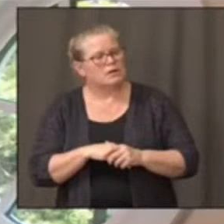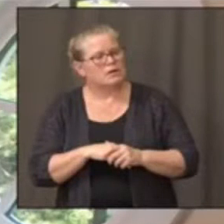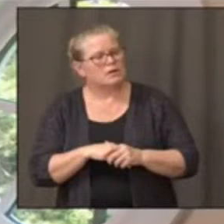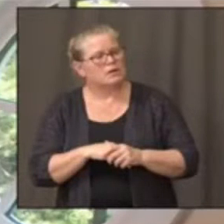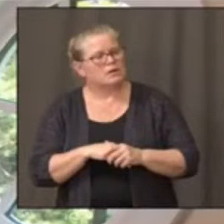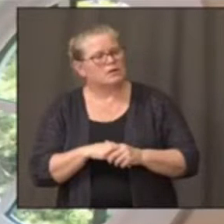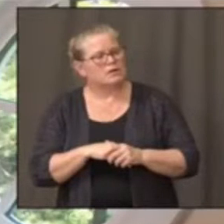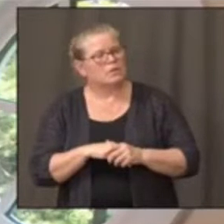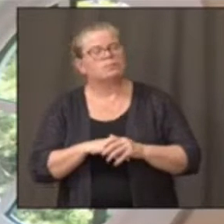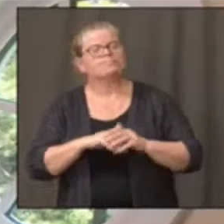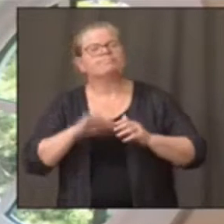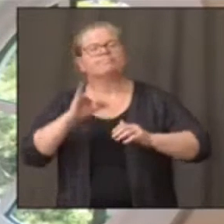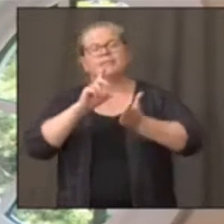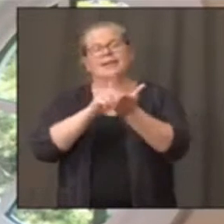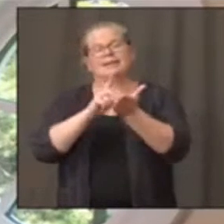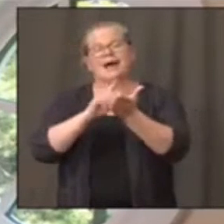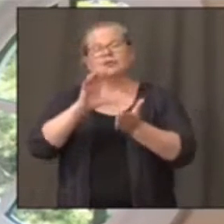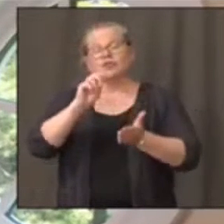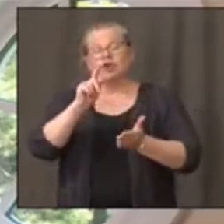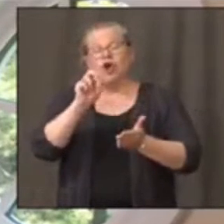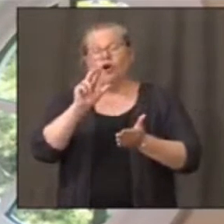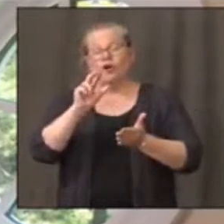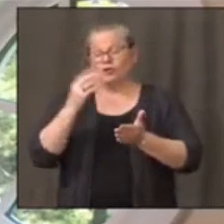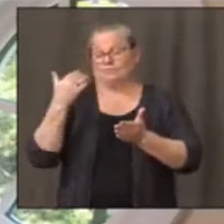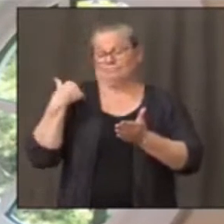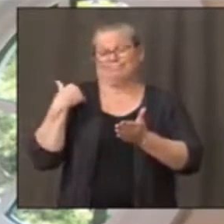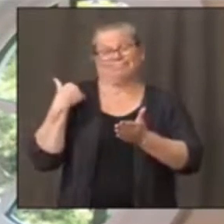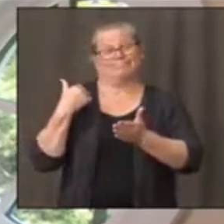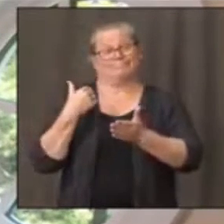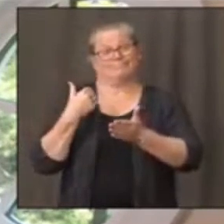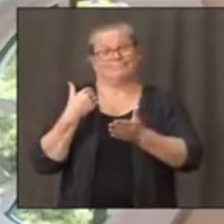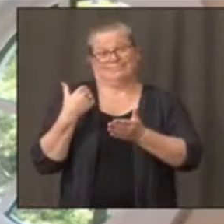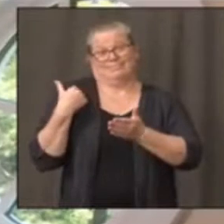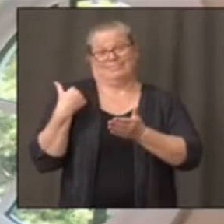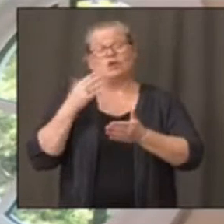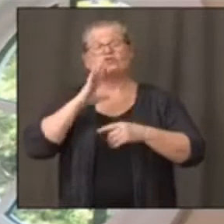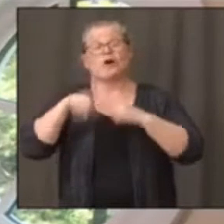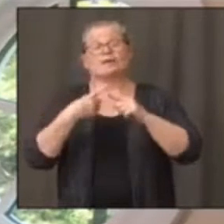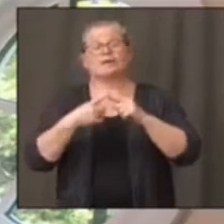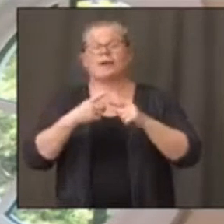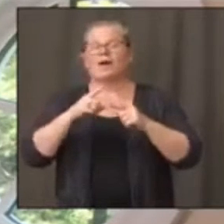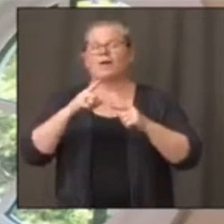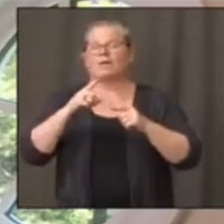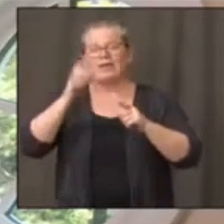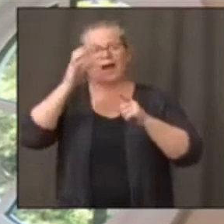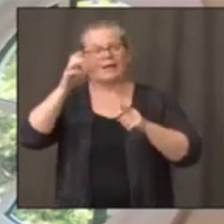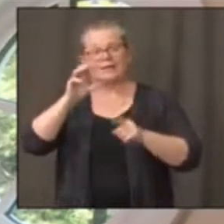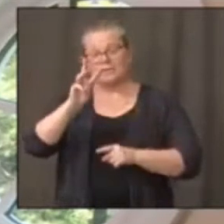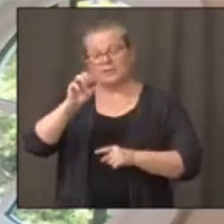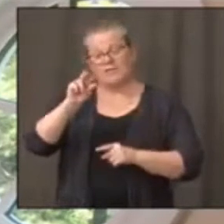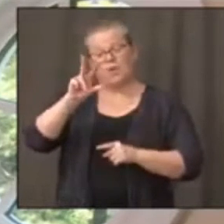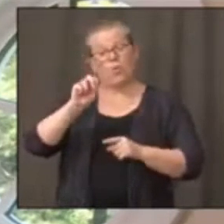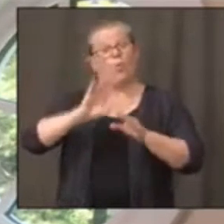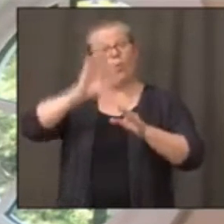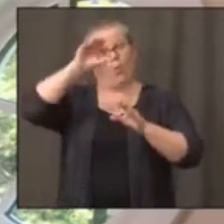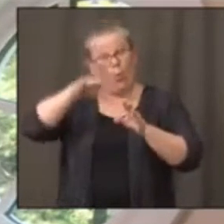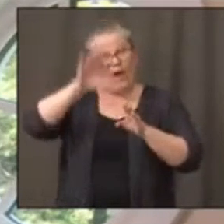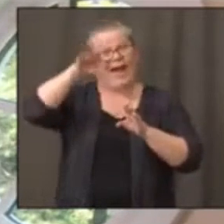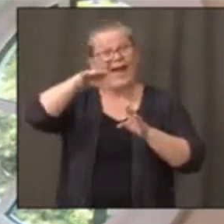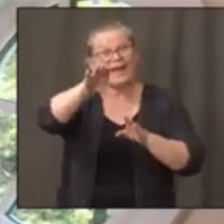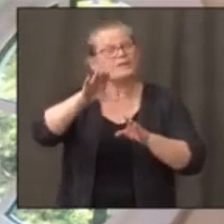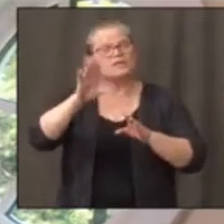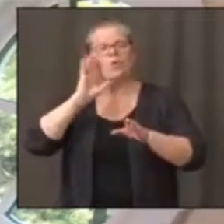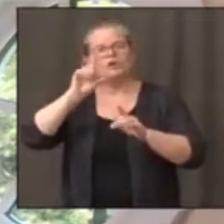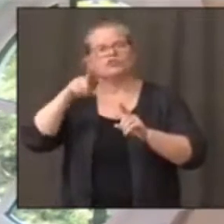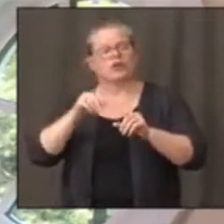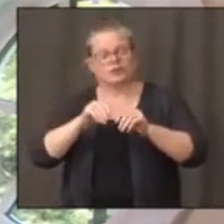really going to be waves. It's just going to be one continuous outbreak, so to speak. Yeah, I mean, that's basically what I'm saying. There's a little bit of